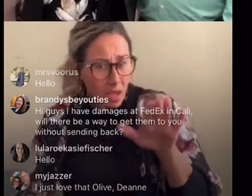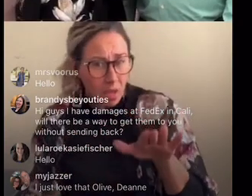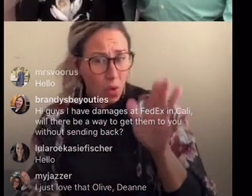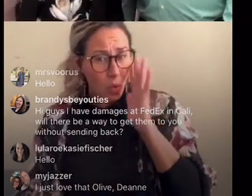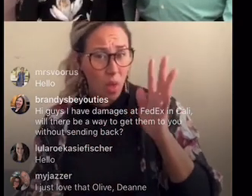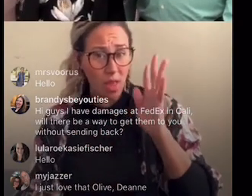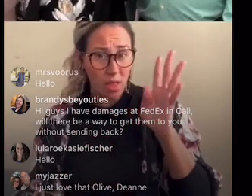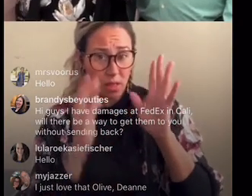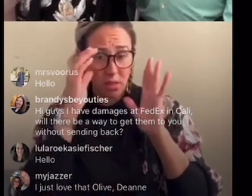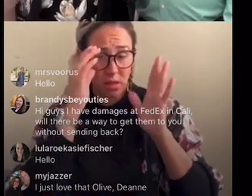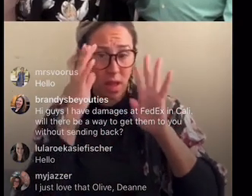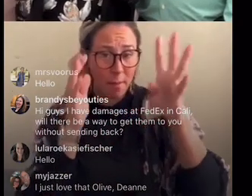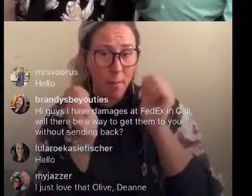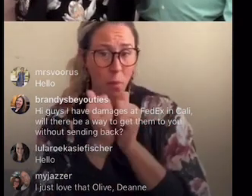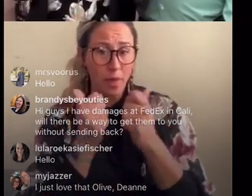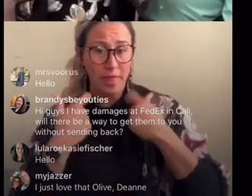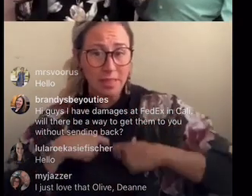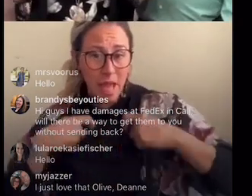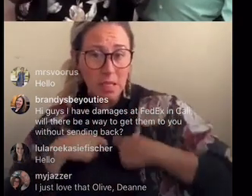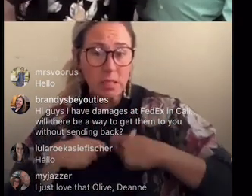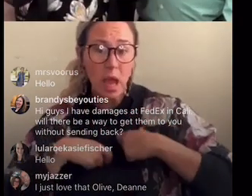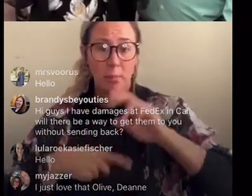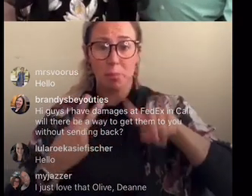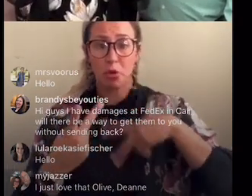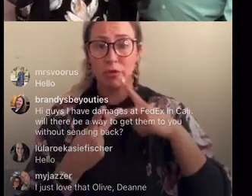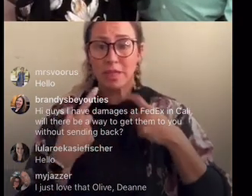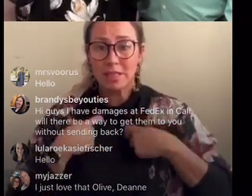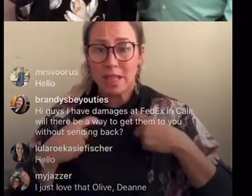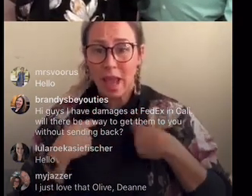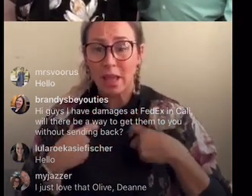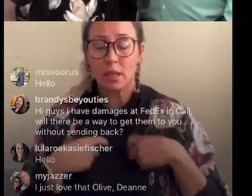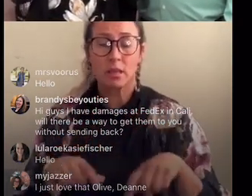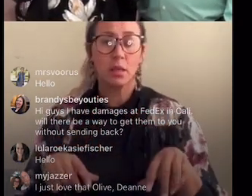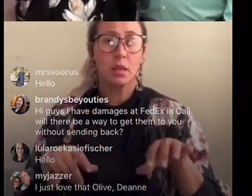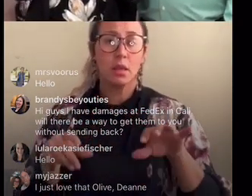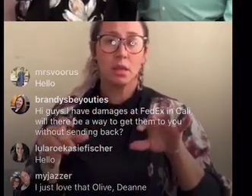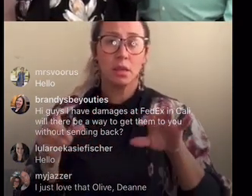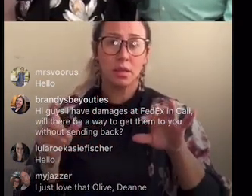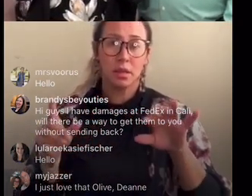with the tank top, the perfect tank?